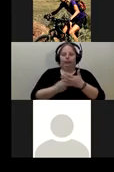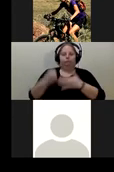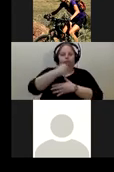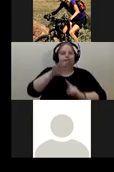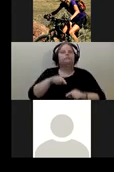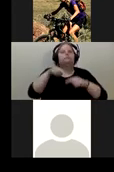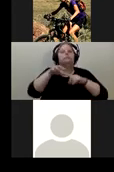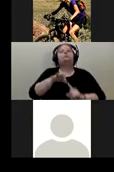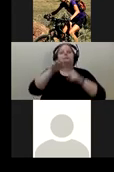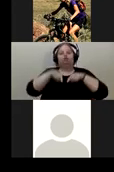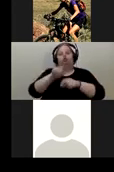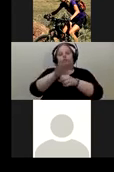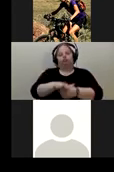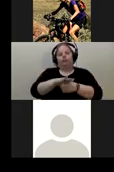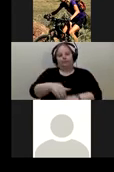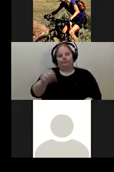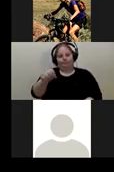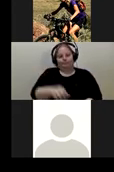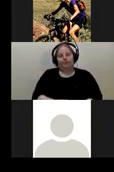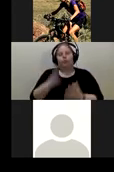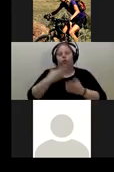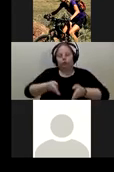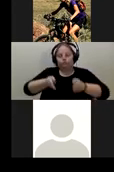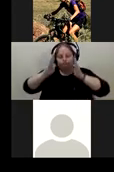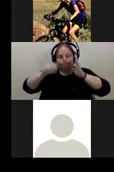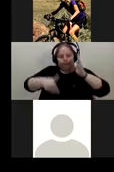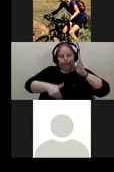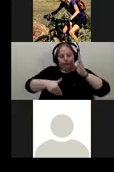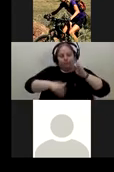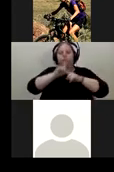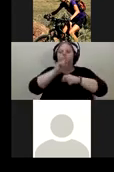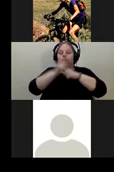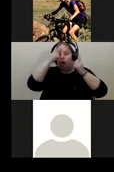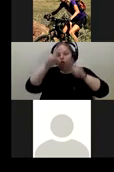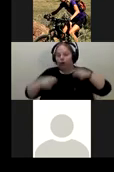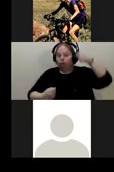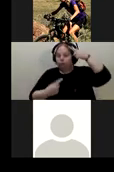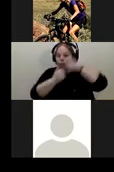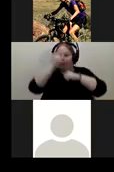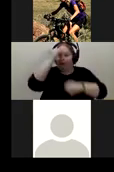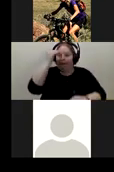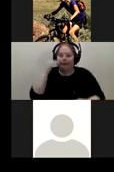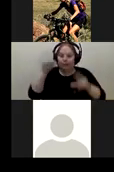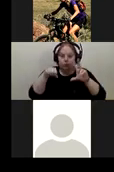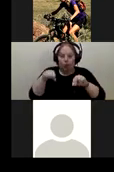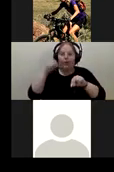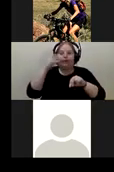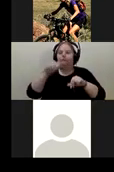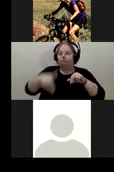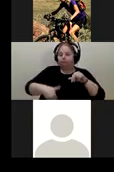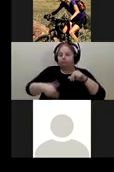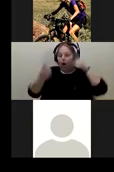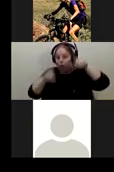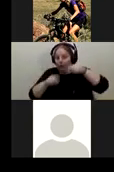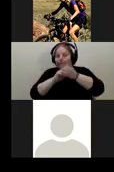stress. That we want to listen to our gut, but does it agree with our head? If so, are our gut feelings rational? Because our